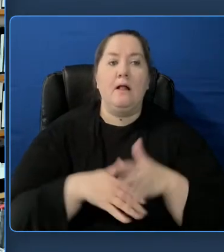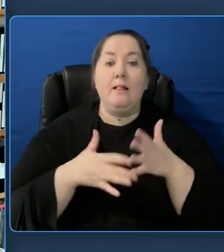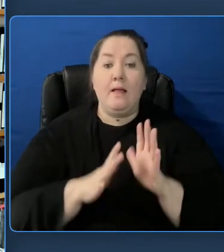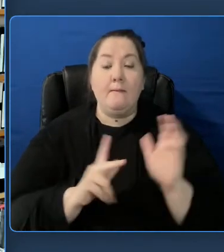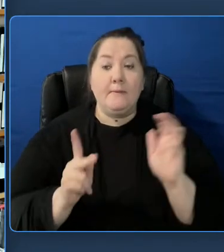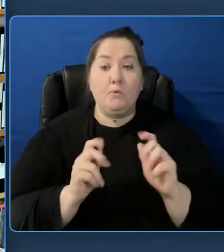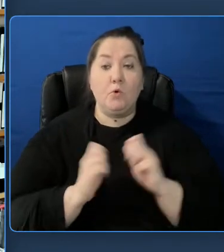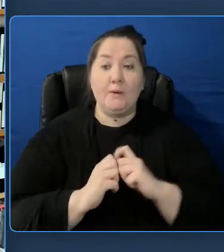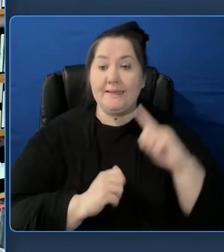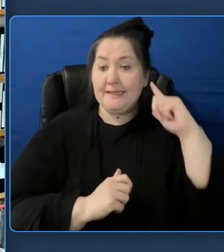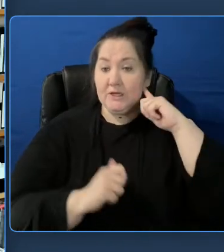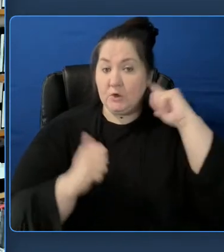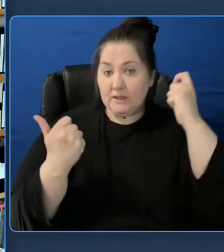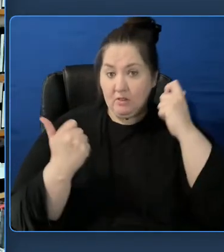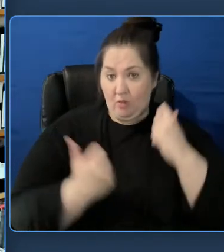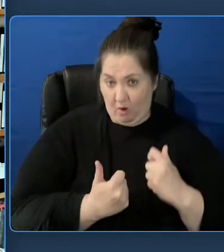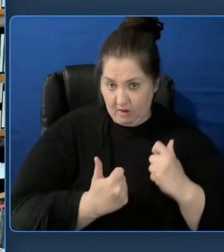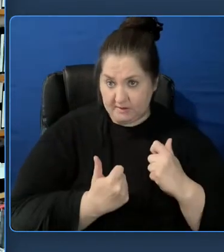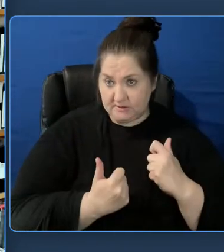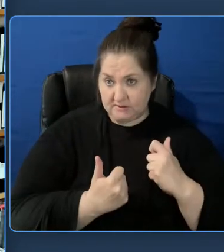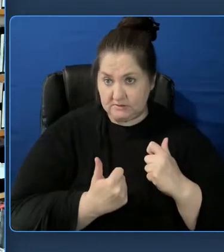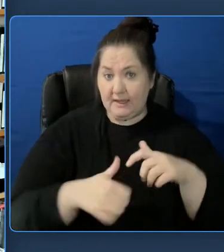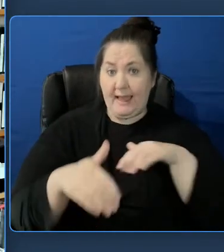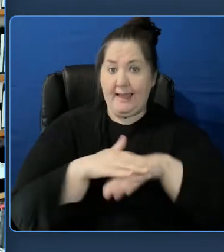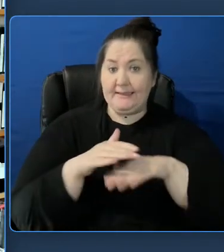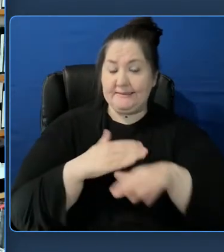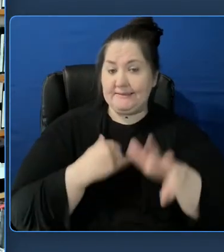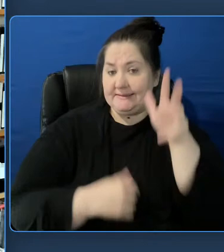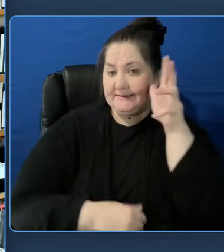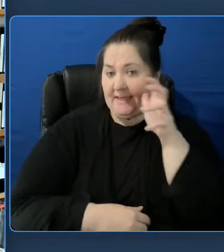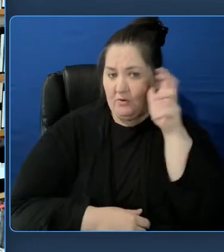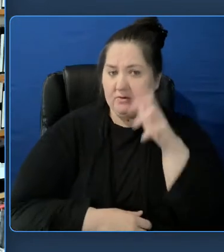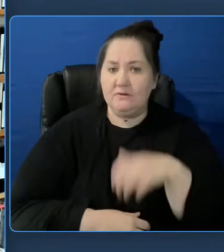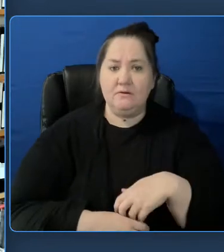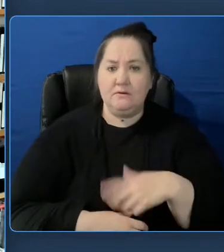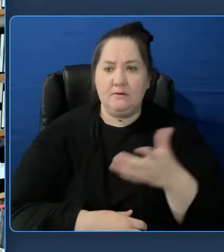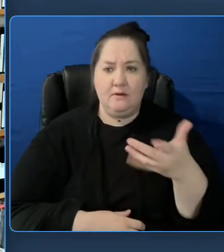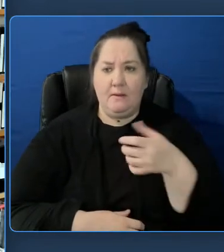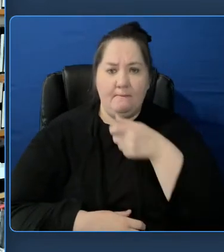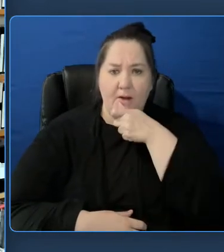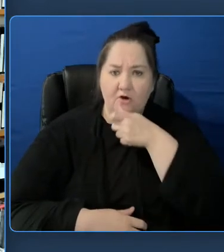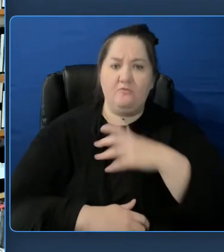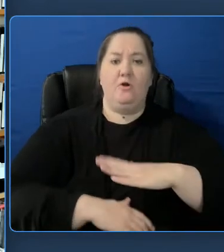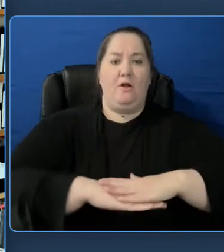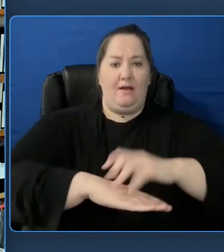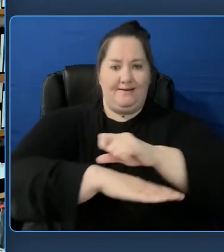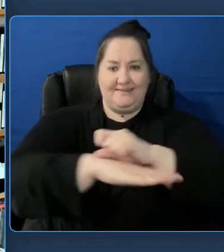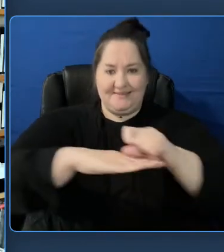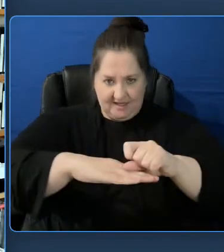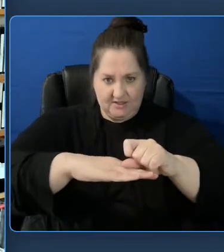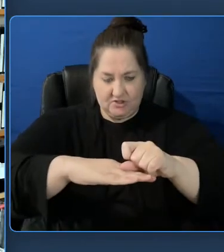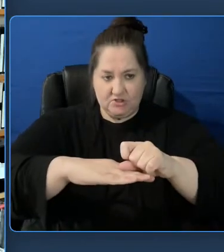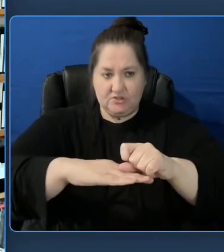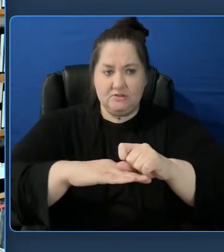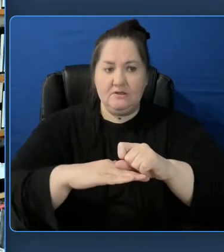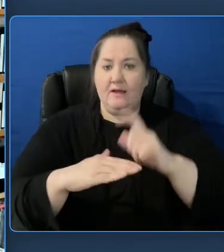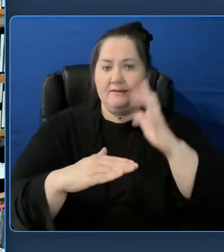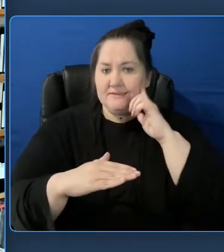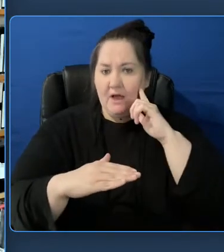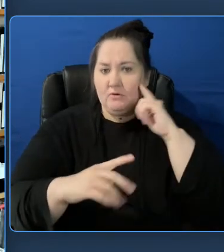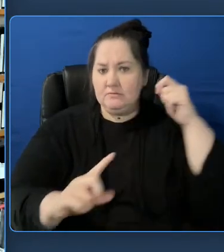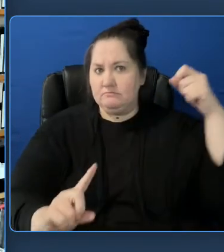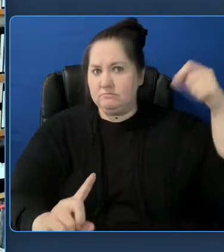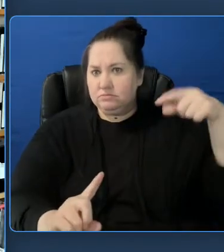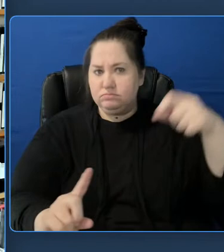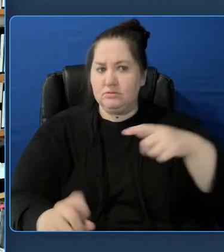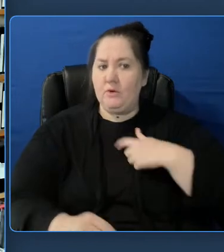folks with hearing loss to access sound. Nothing but a microphone on the stage, and the sound is transmitted